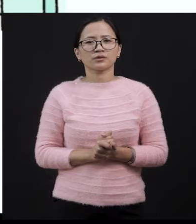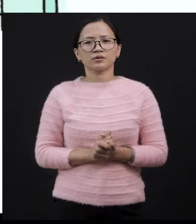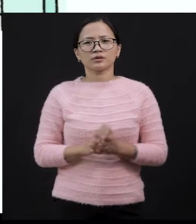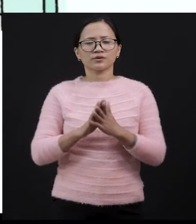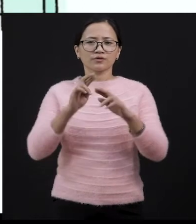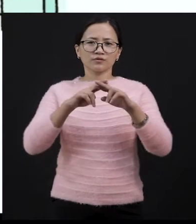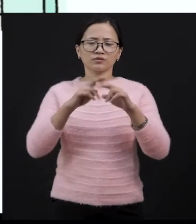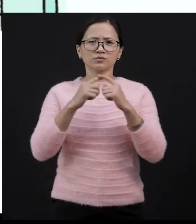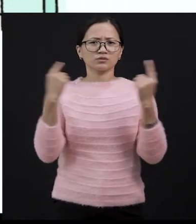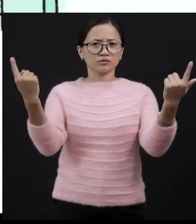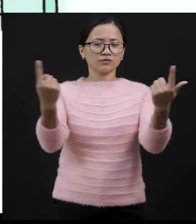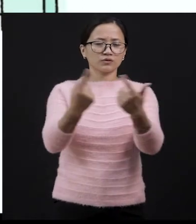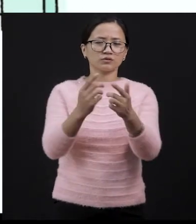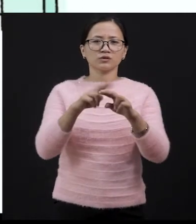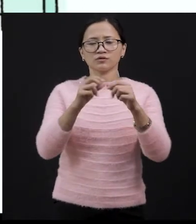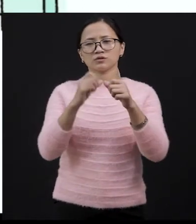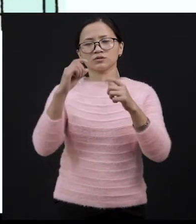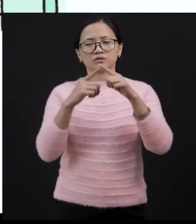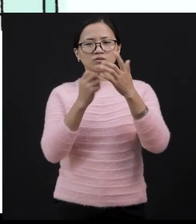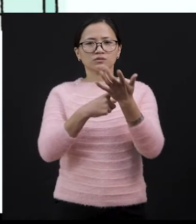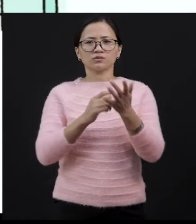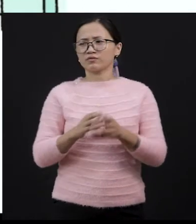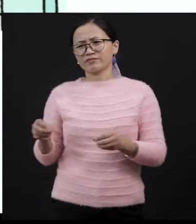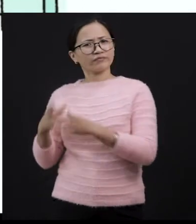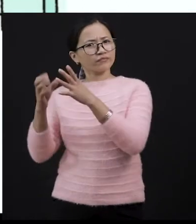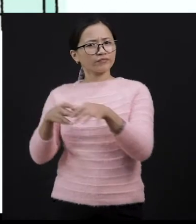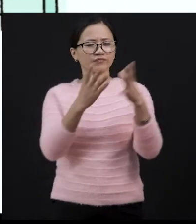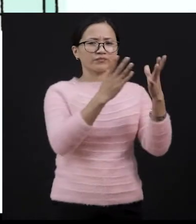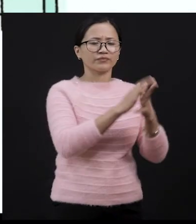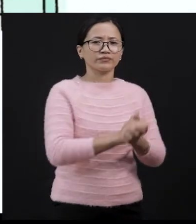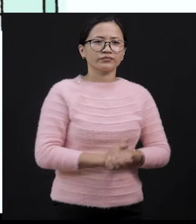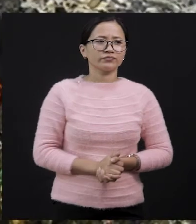at factories, at forests.